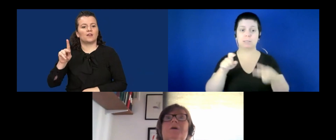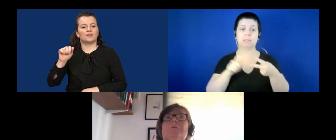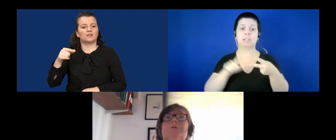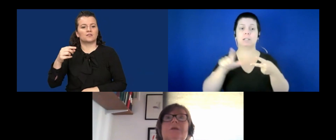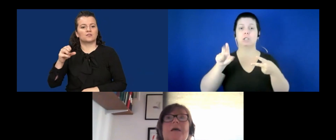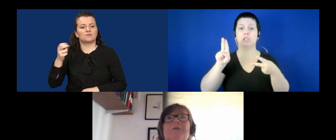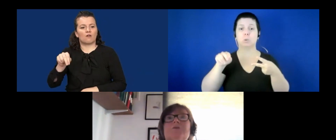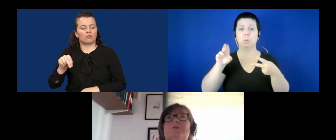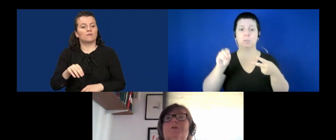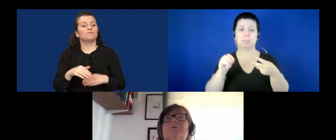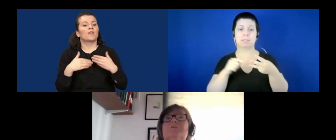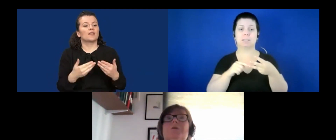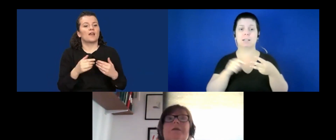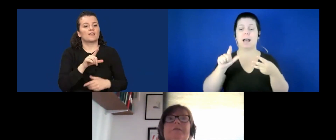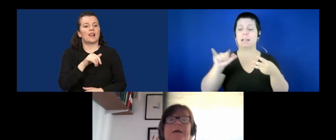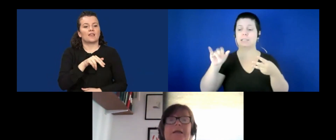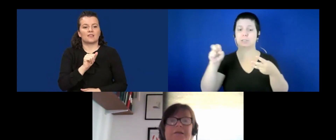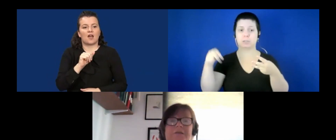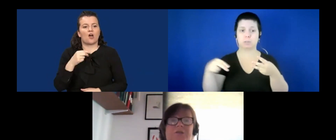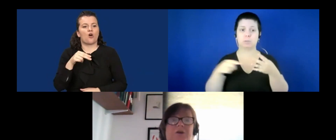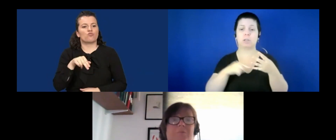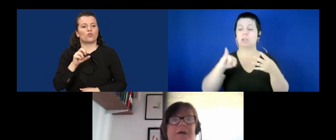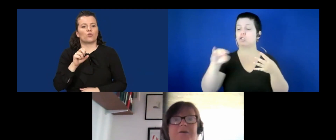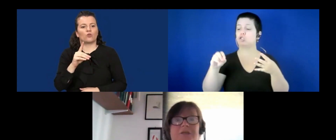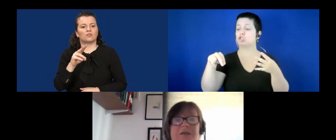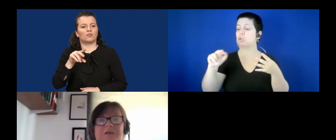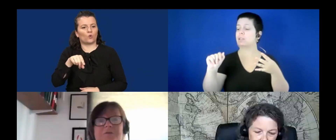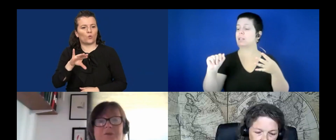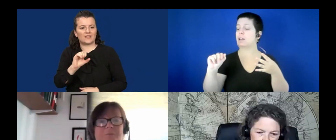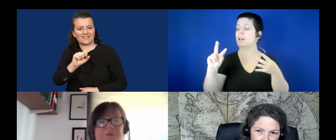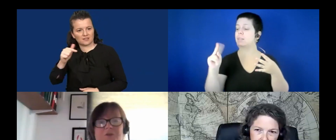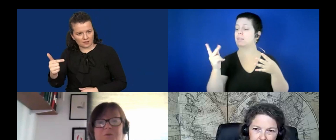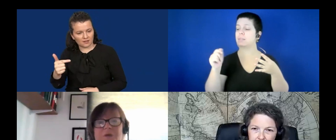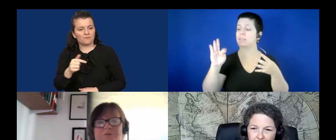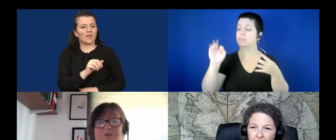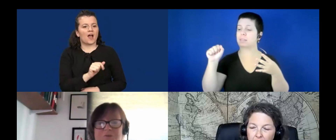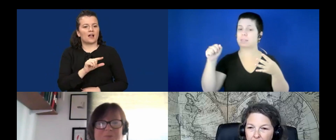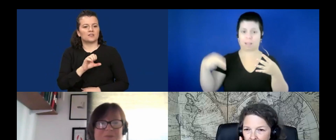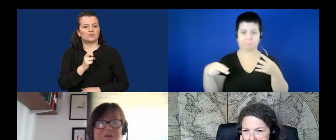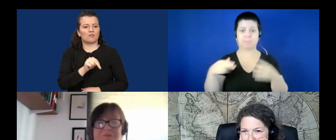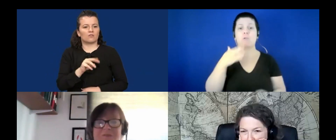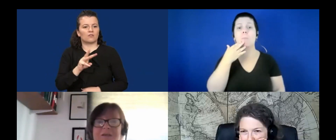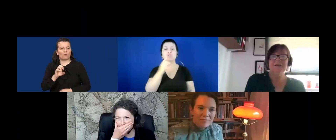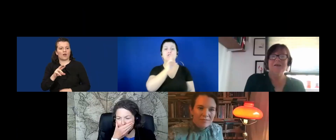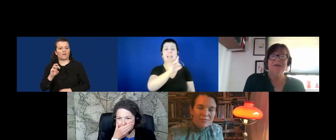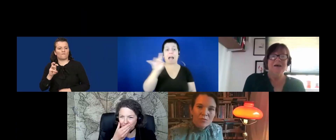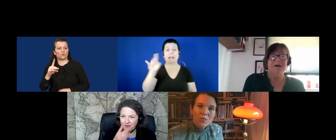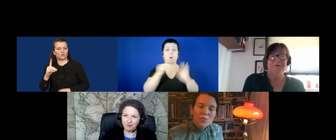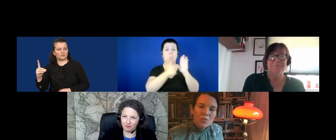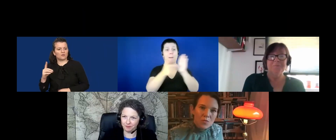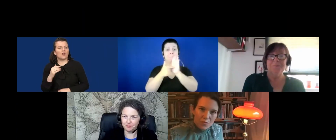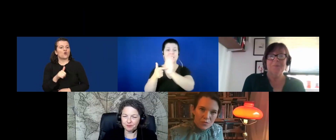Allison Wellwood, and Jonathan Reid. And I'd like to start by asking each of them to introduce themselves.